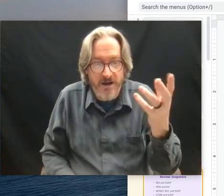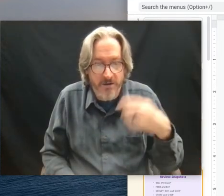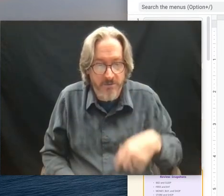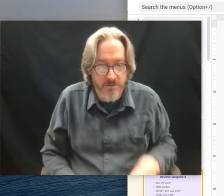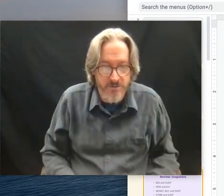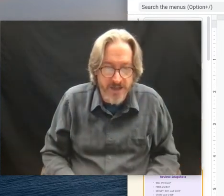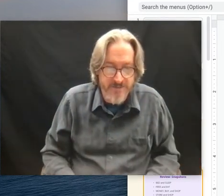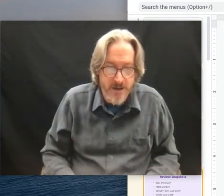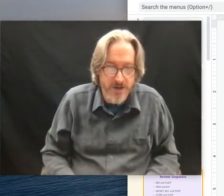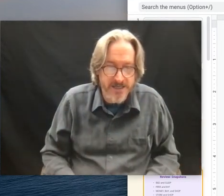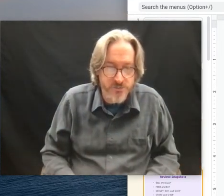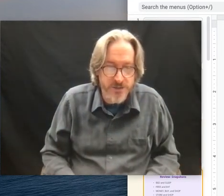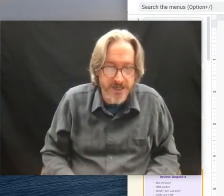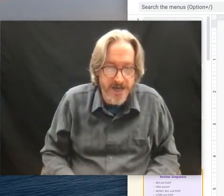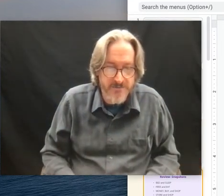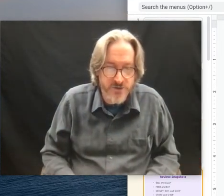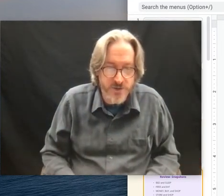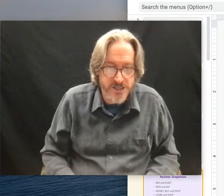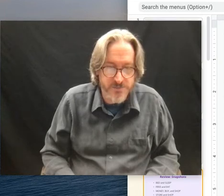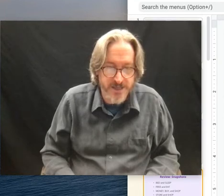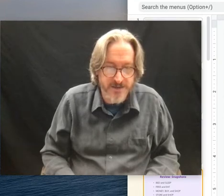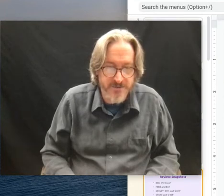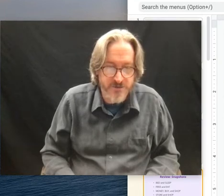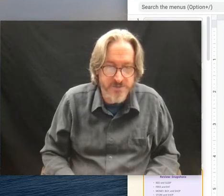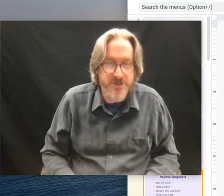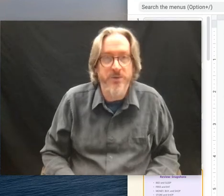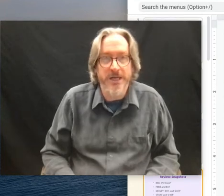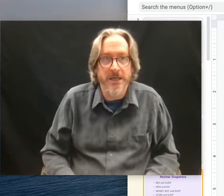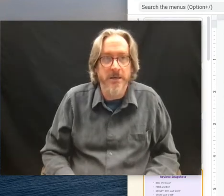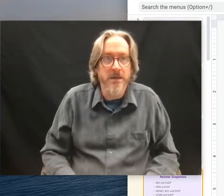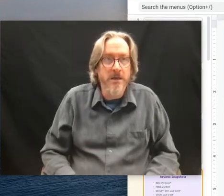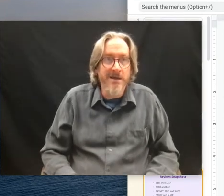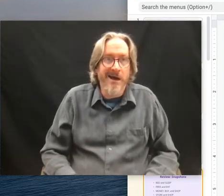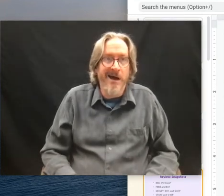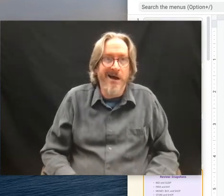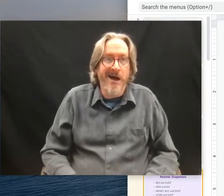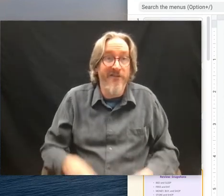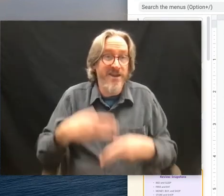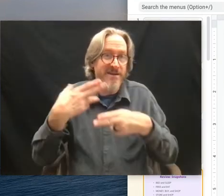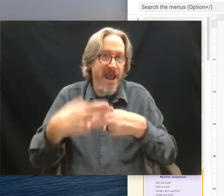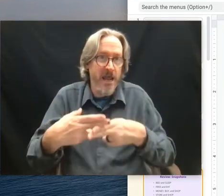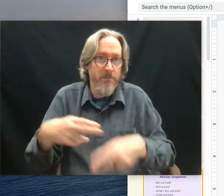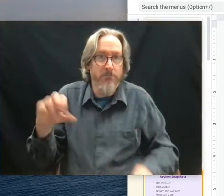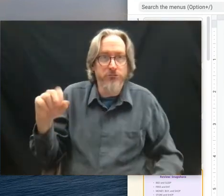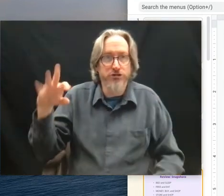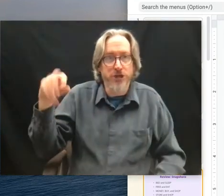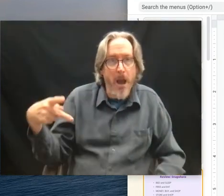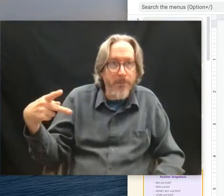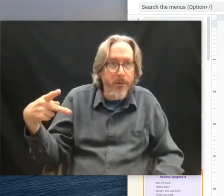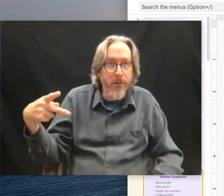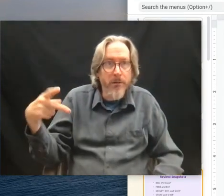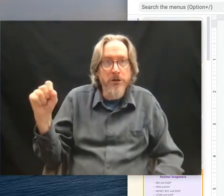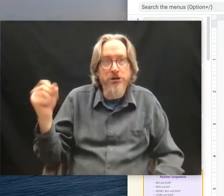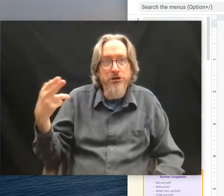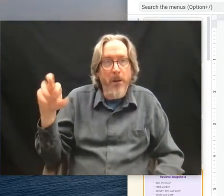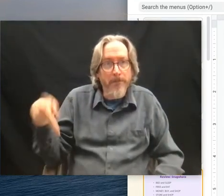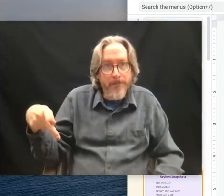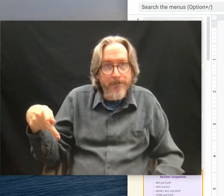in that one, it's really kind of to explain the difference between the name shop